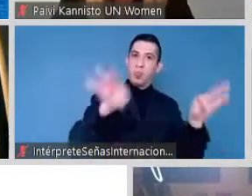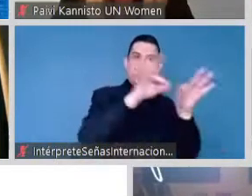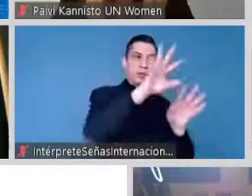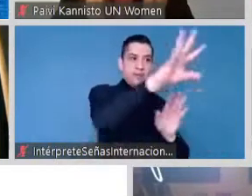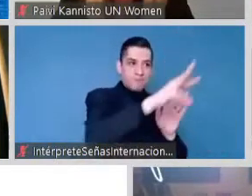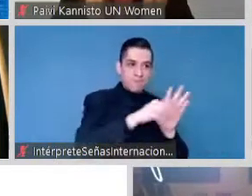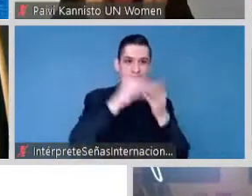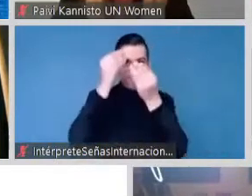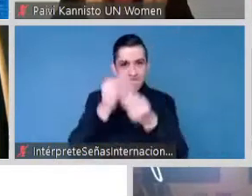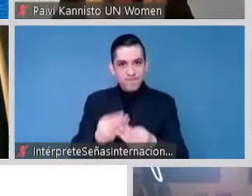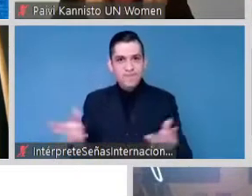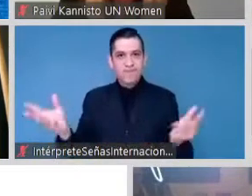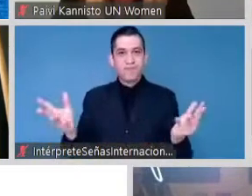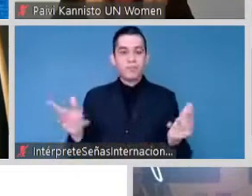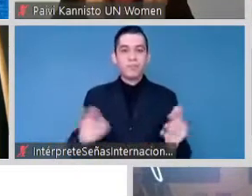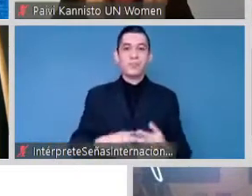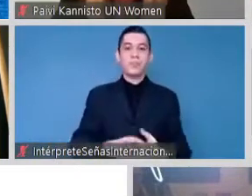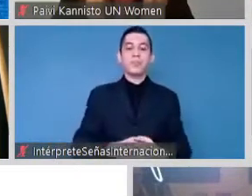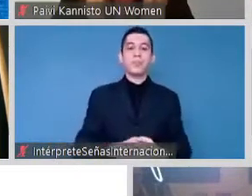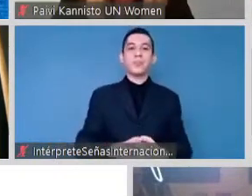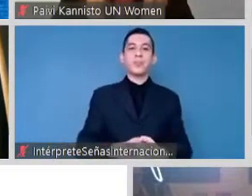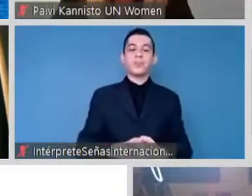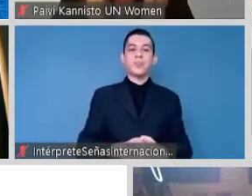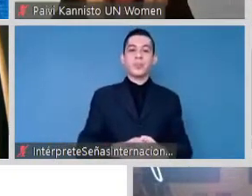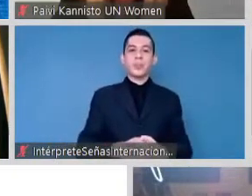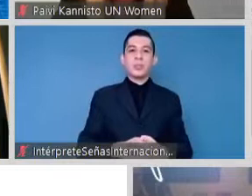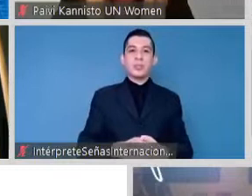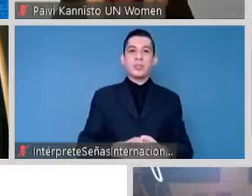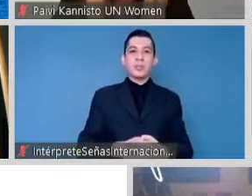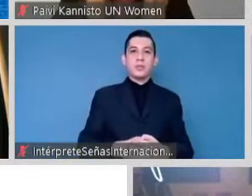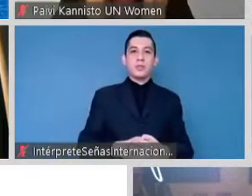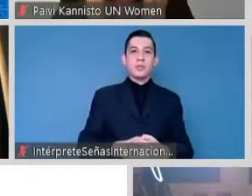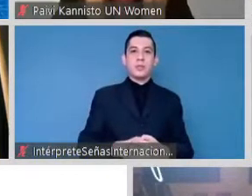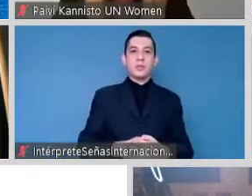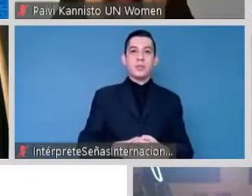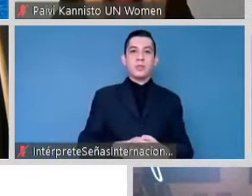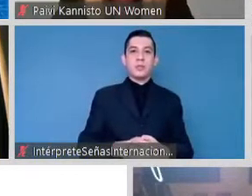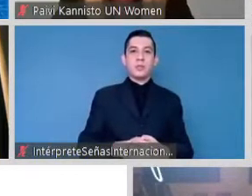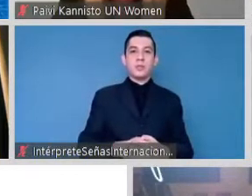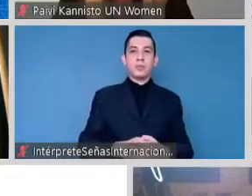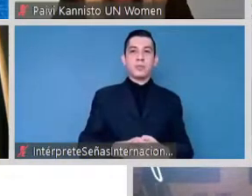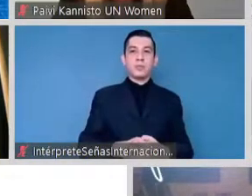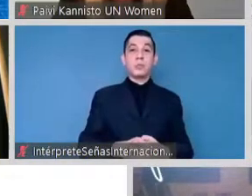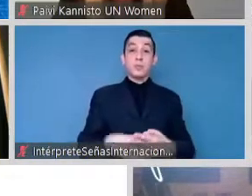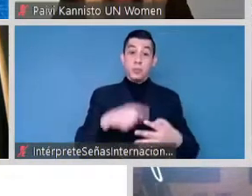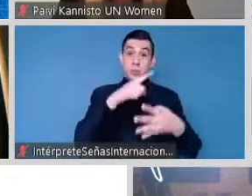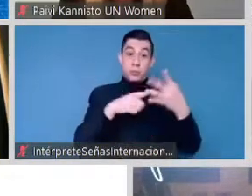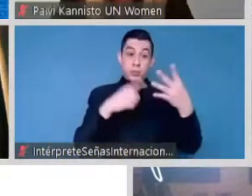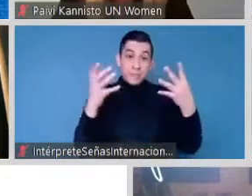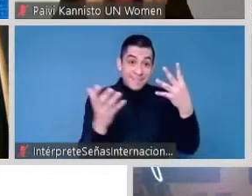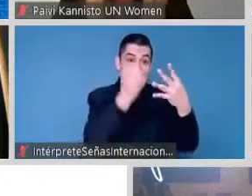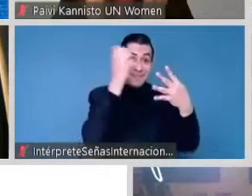there's a number of red threads that we take from us today. The word accountability that you alluded to now, I think